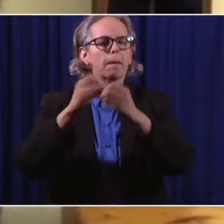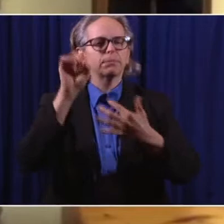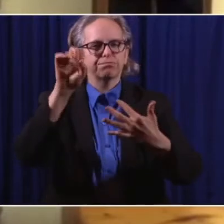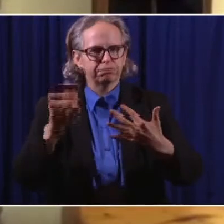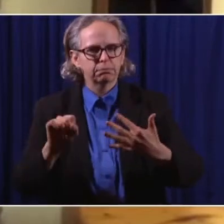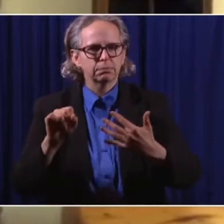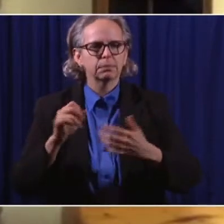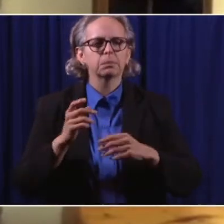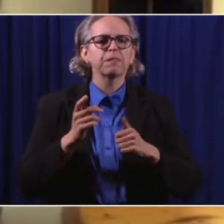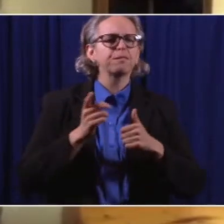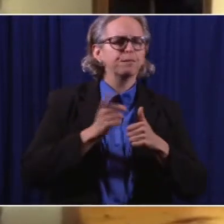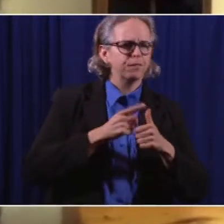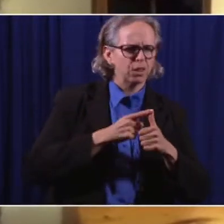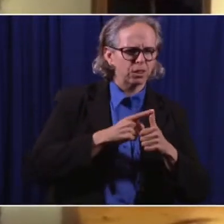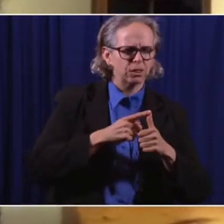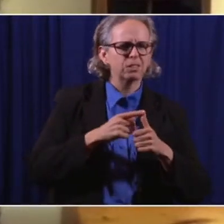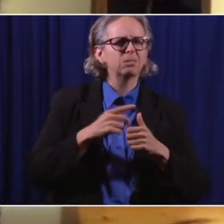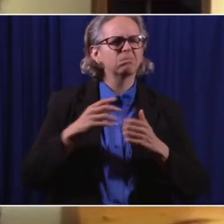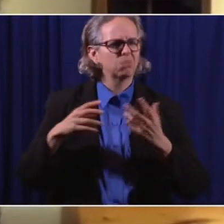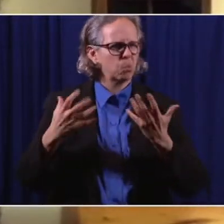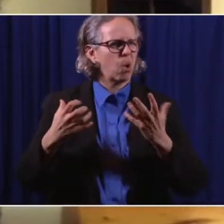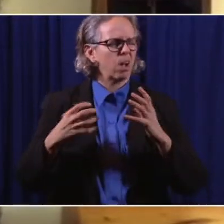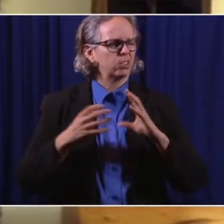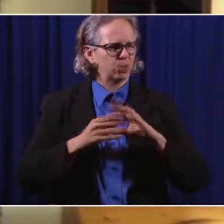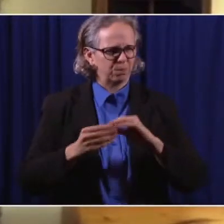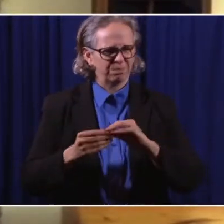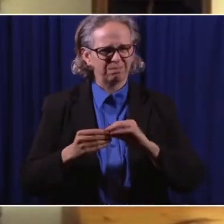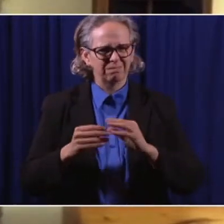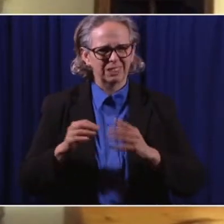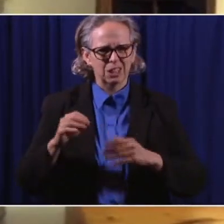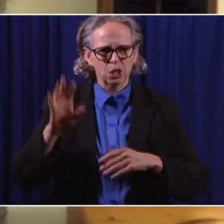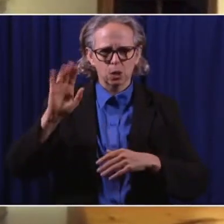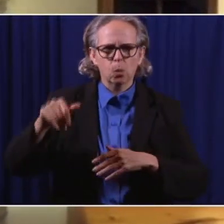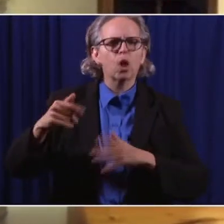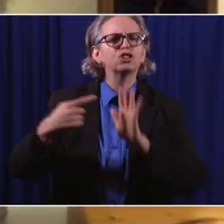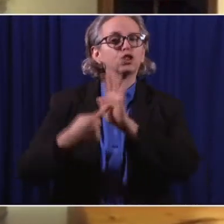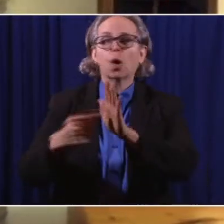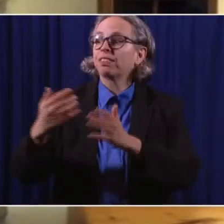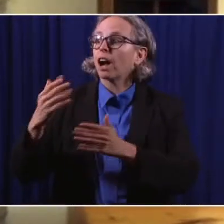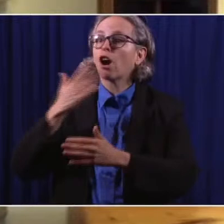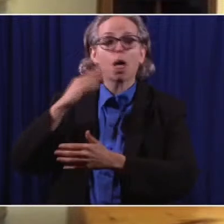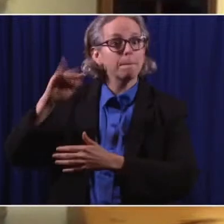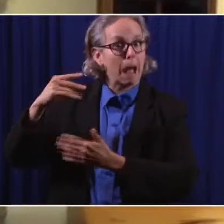our color-coded map looks like this week.